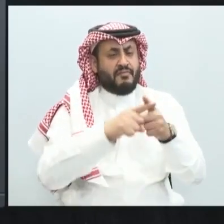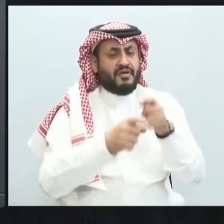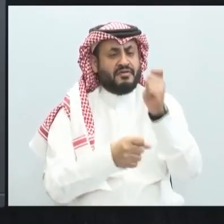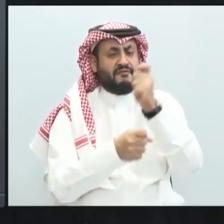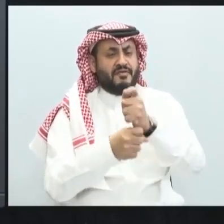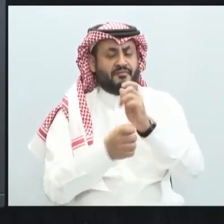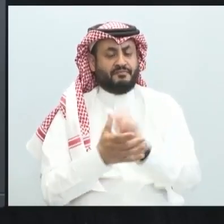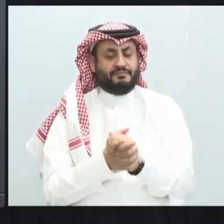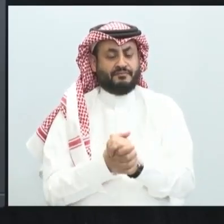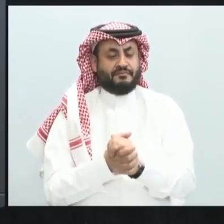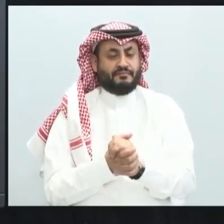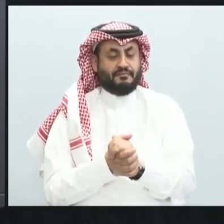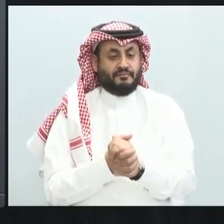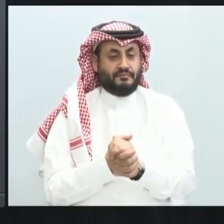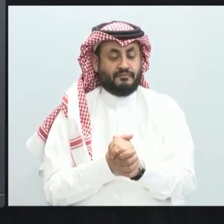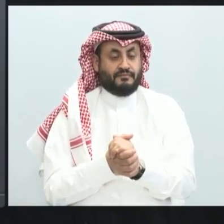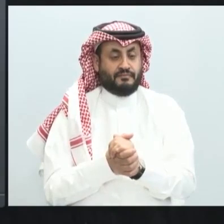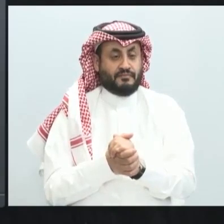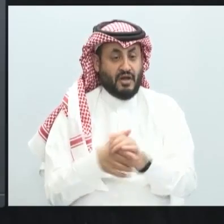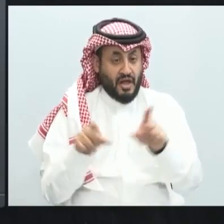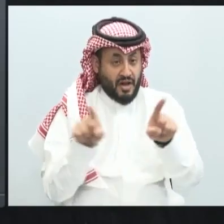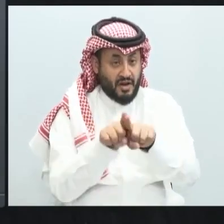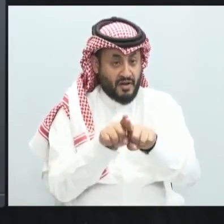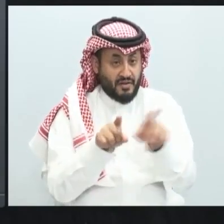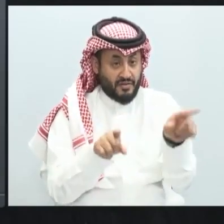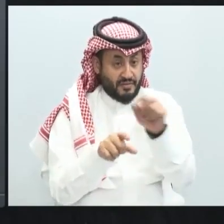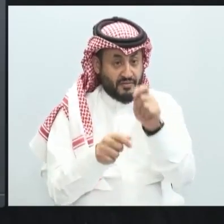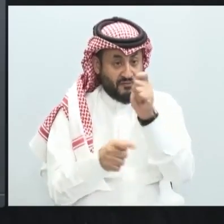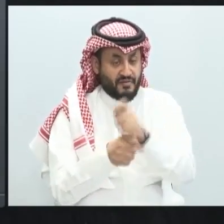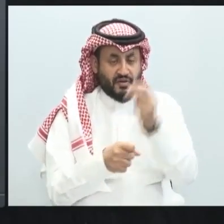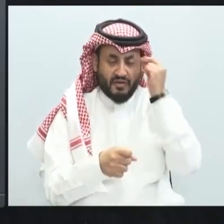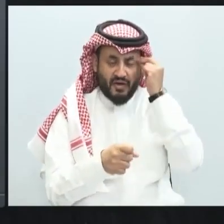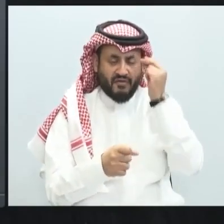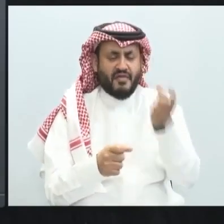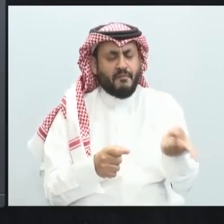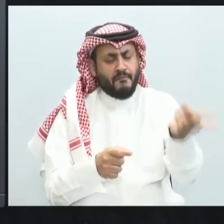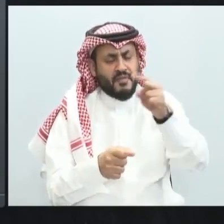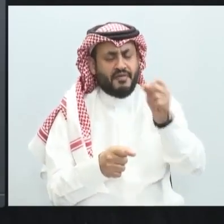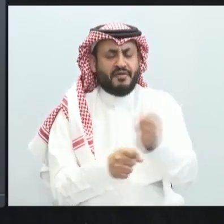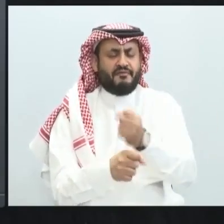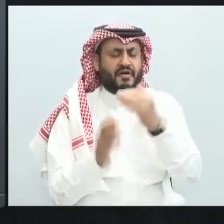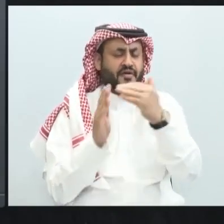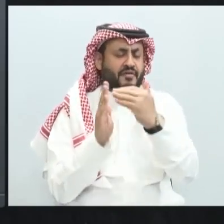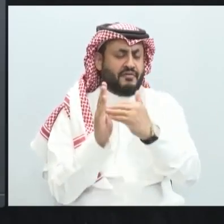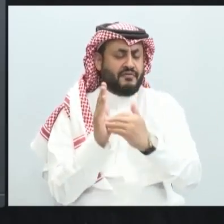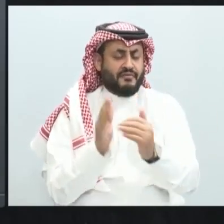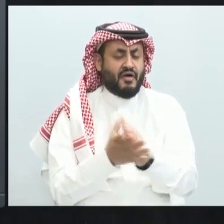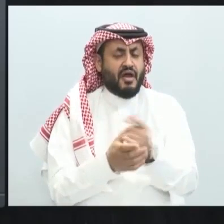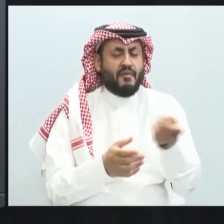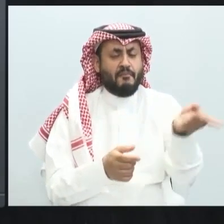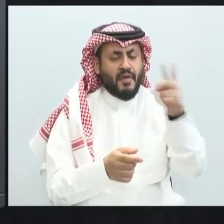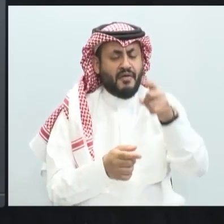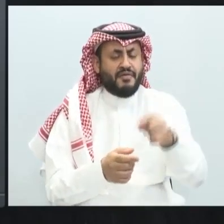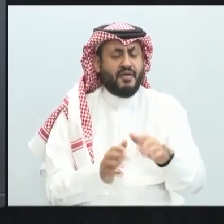we use going to with a verb to talk about our plans. I'm going to play, I'm going to do